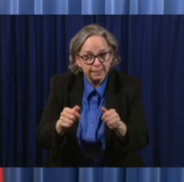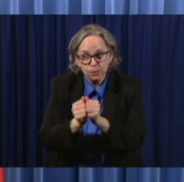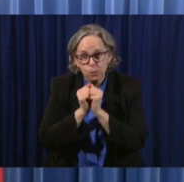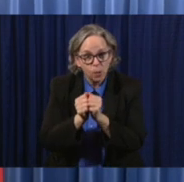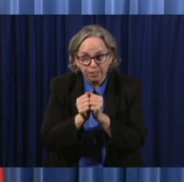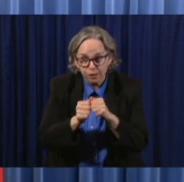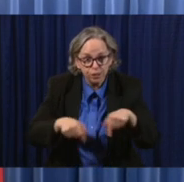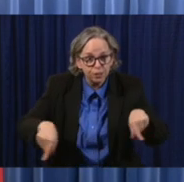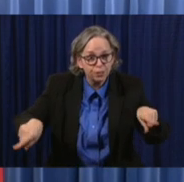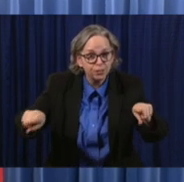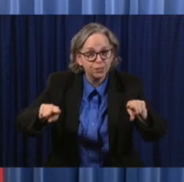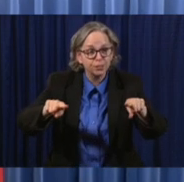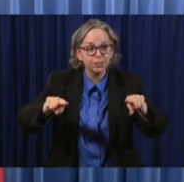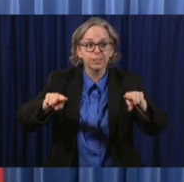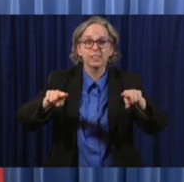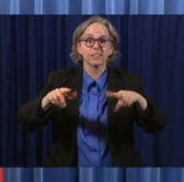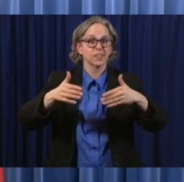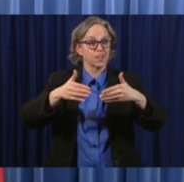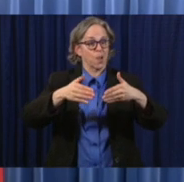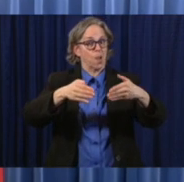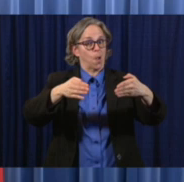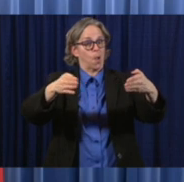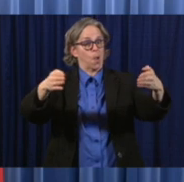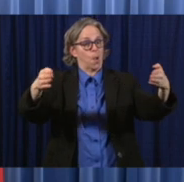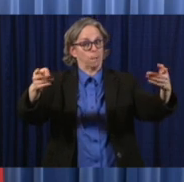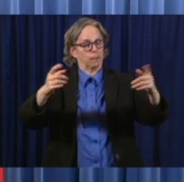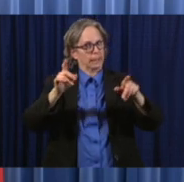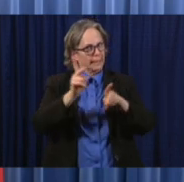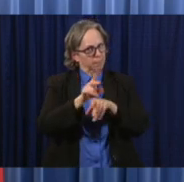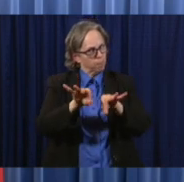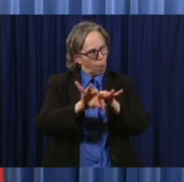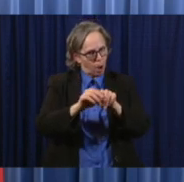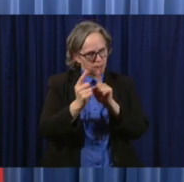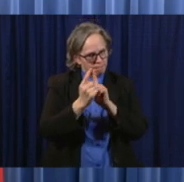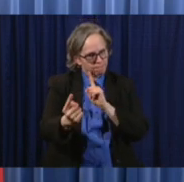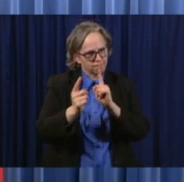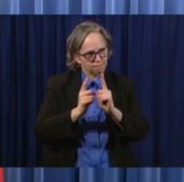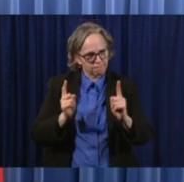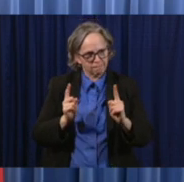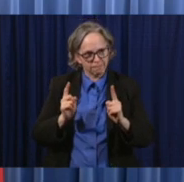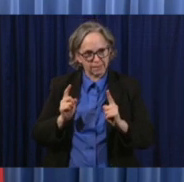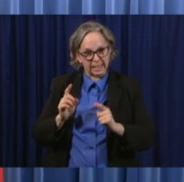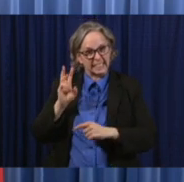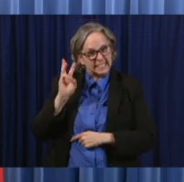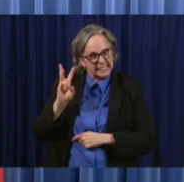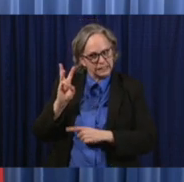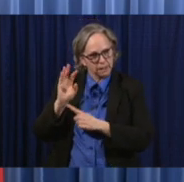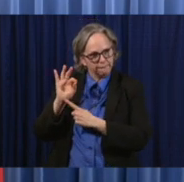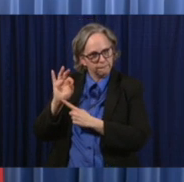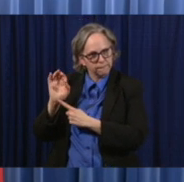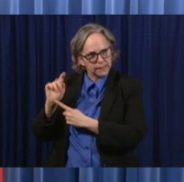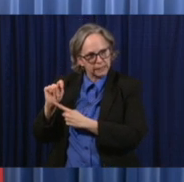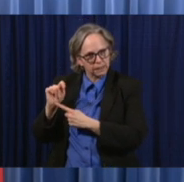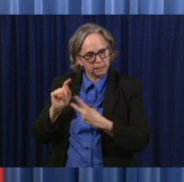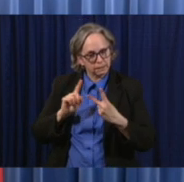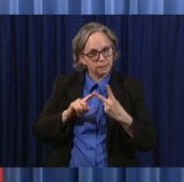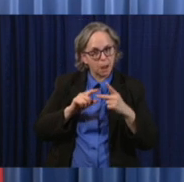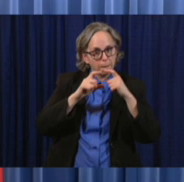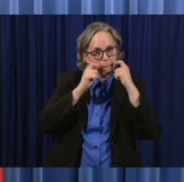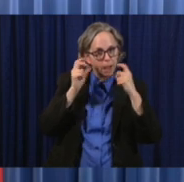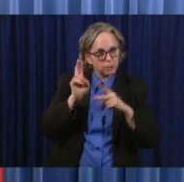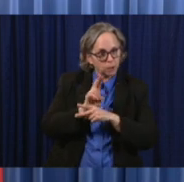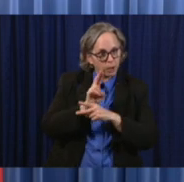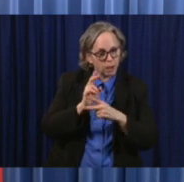of time to keep the distance 6 feet apart, wear that mask as a matter of courtesy to the people who